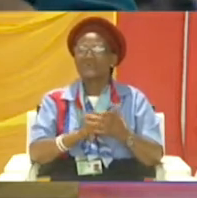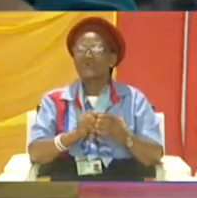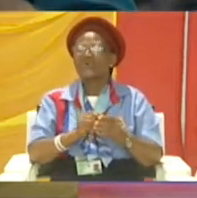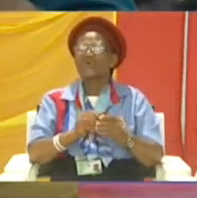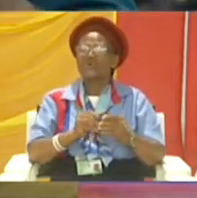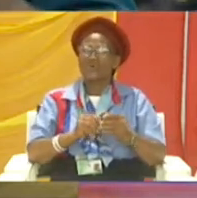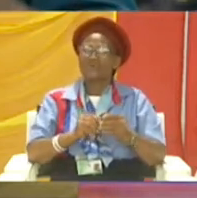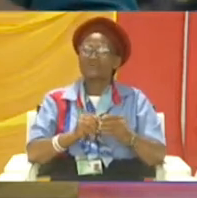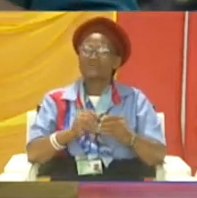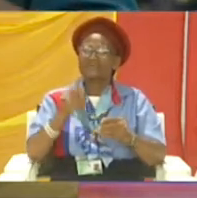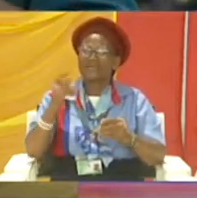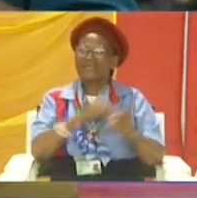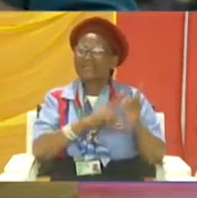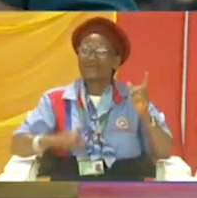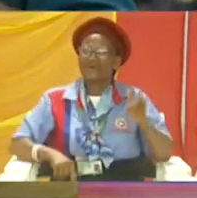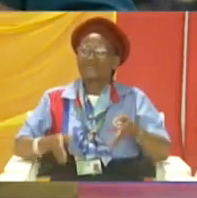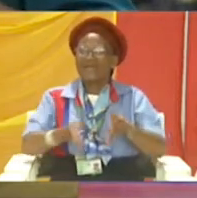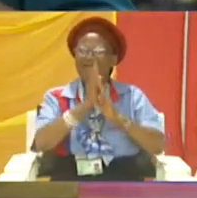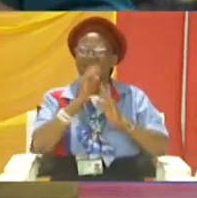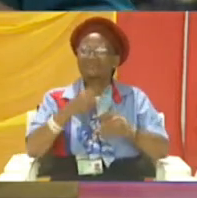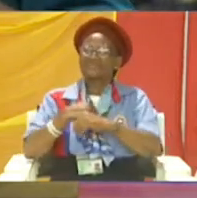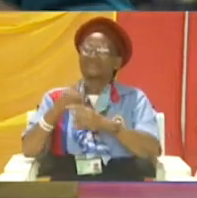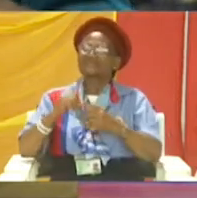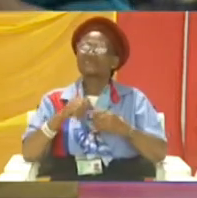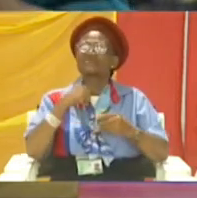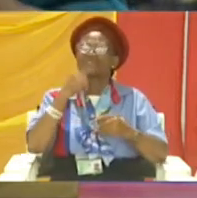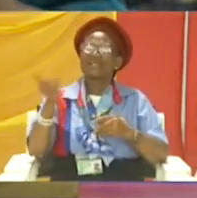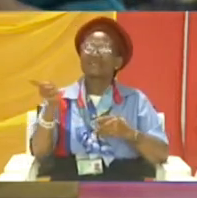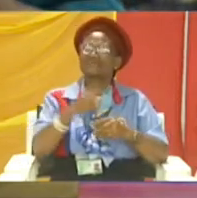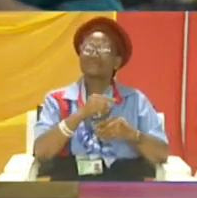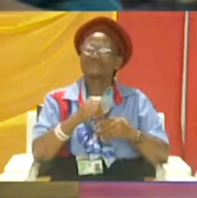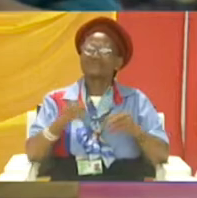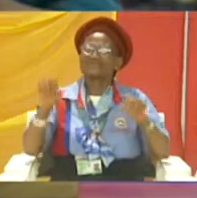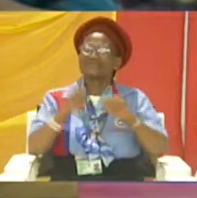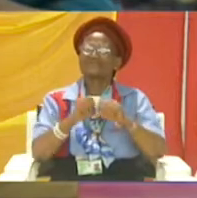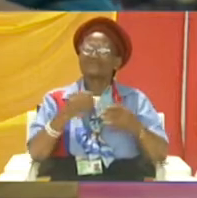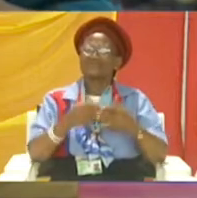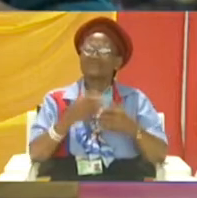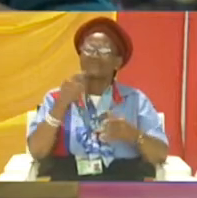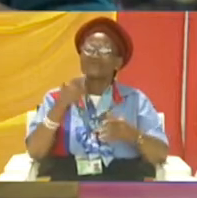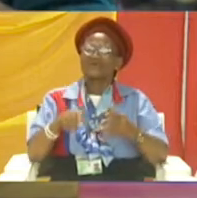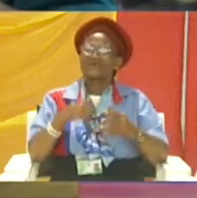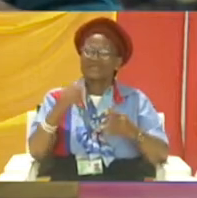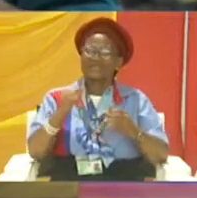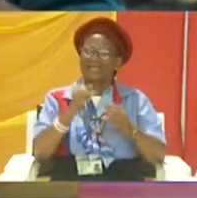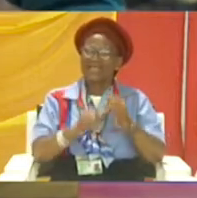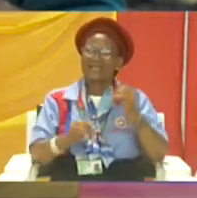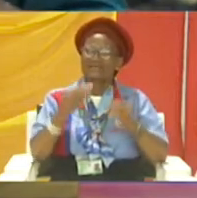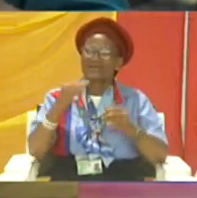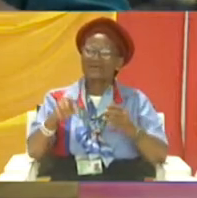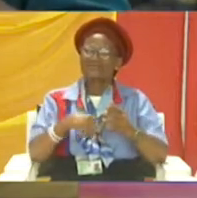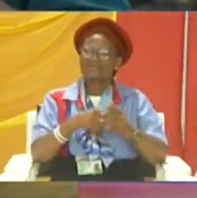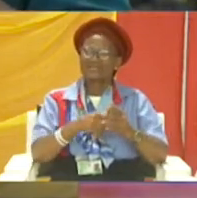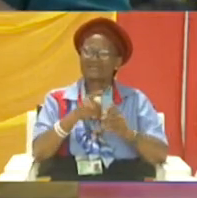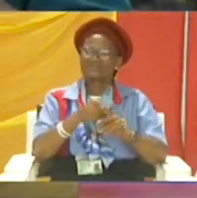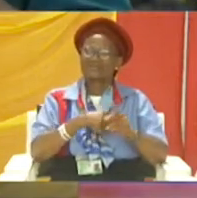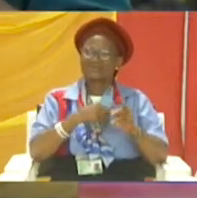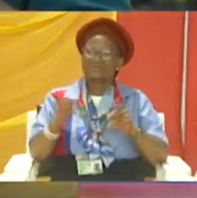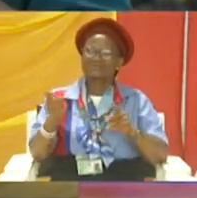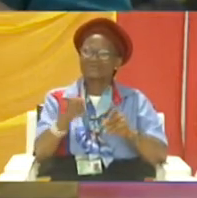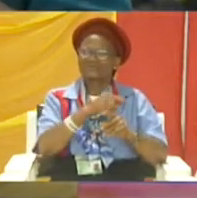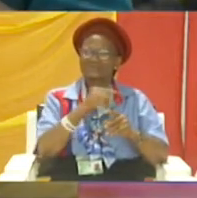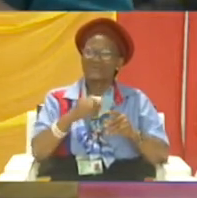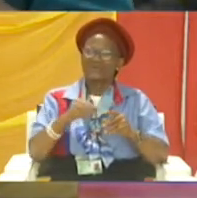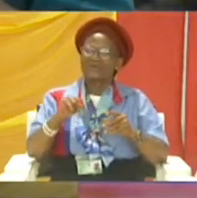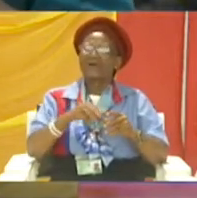asked me to tell you, even before the end of this month, your